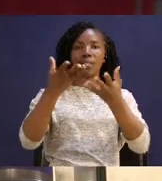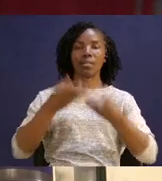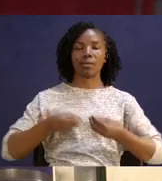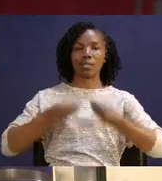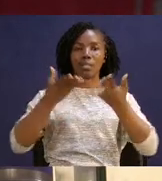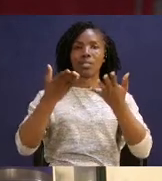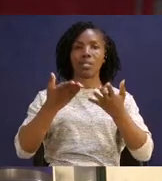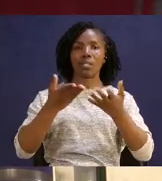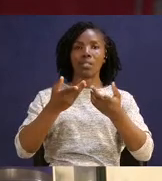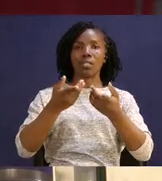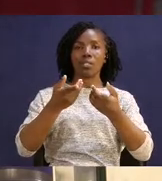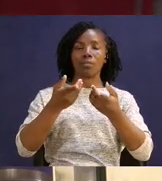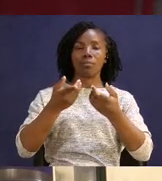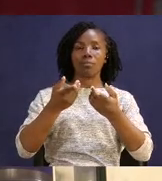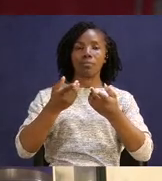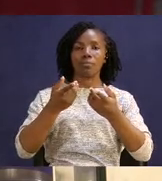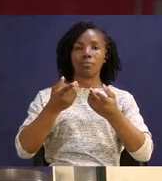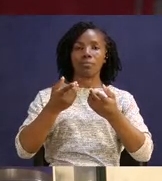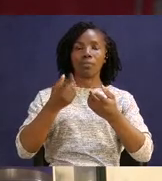to come your way.